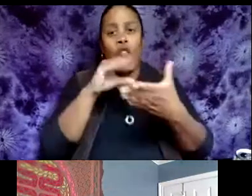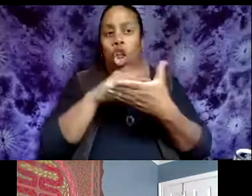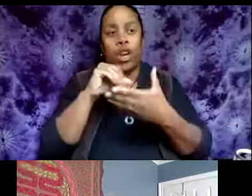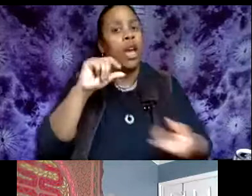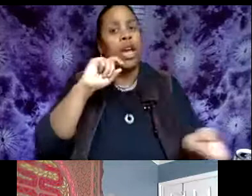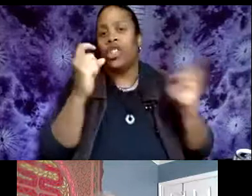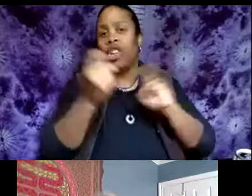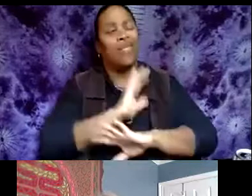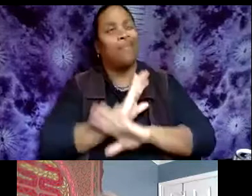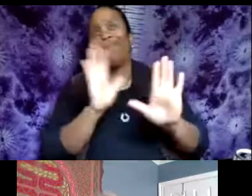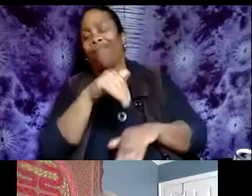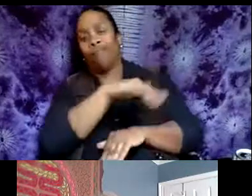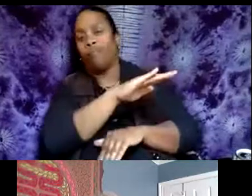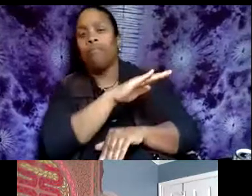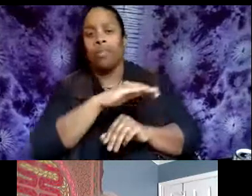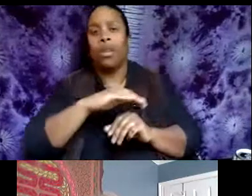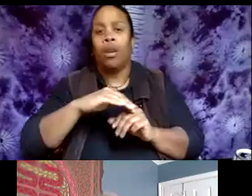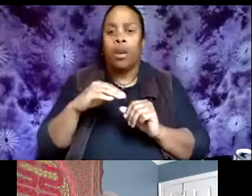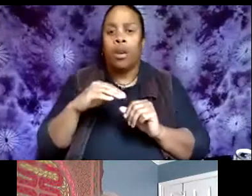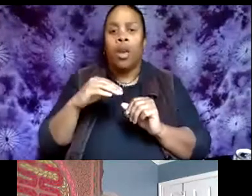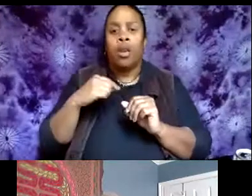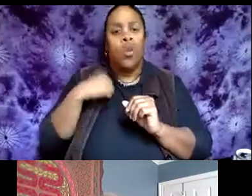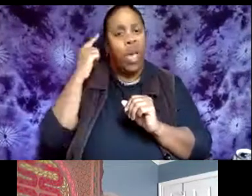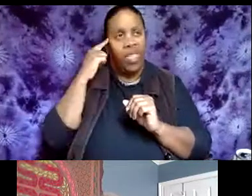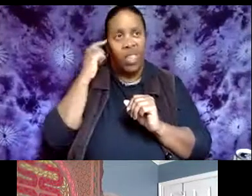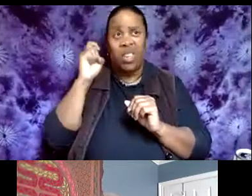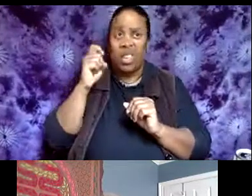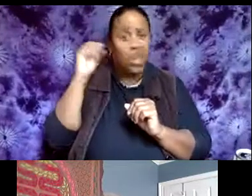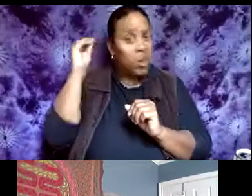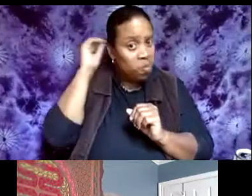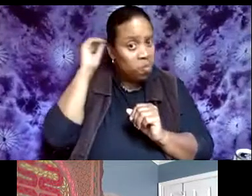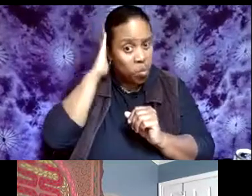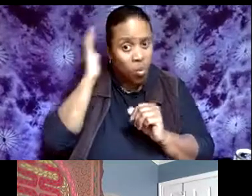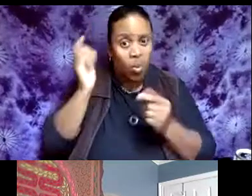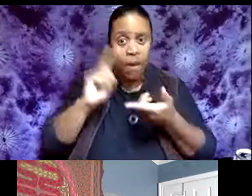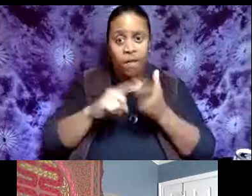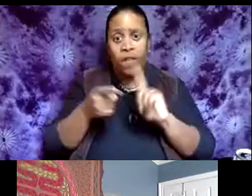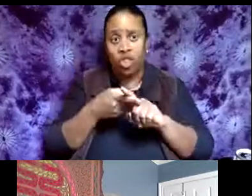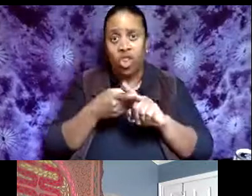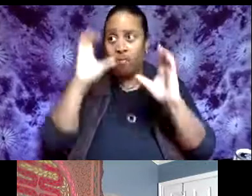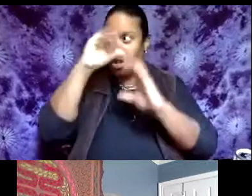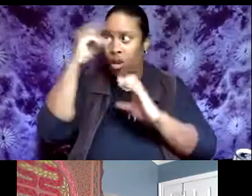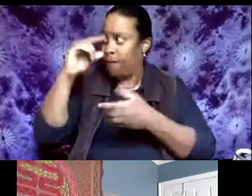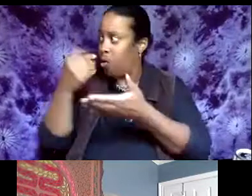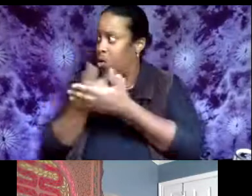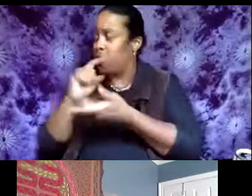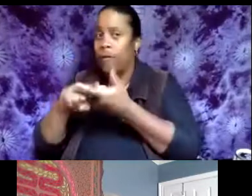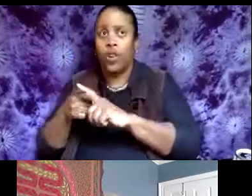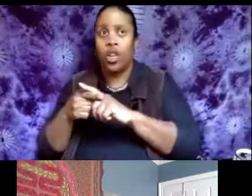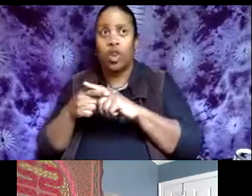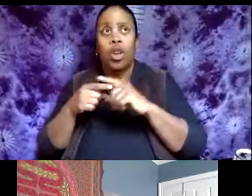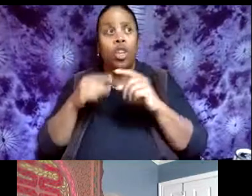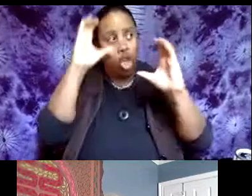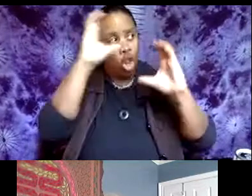just I think these are just things to keep in mind with friendships. Cast your net widely and look for